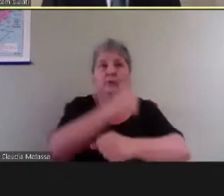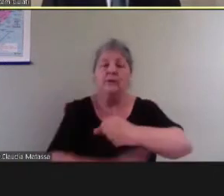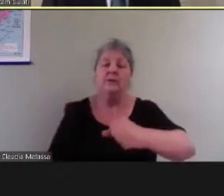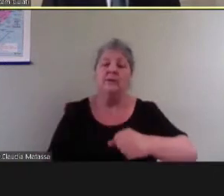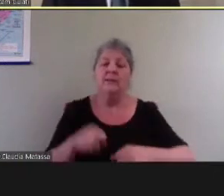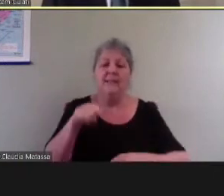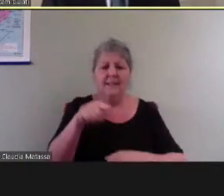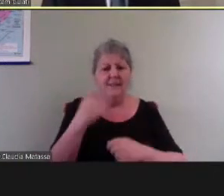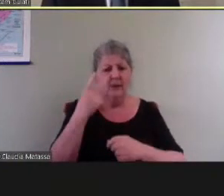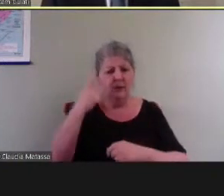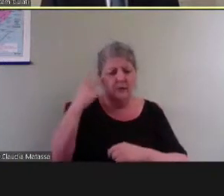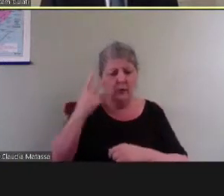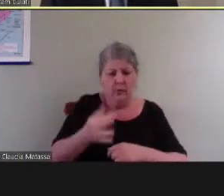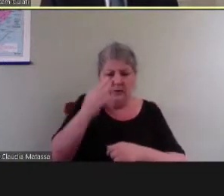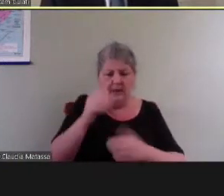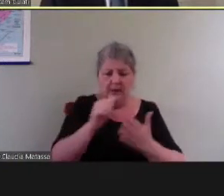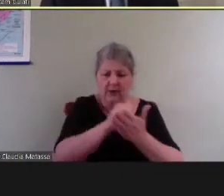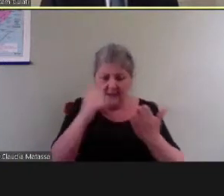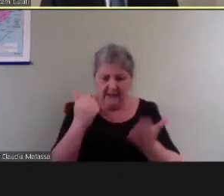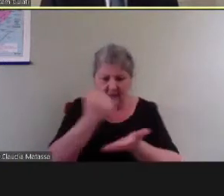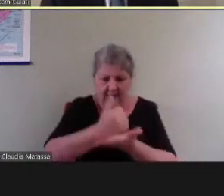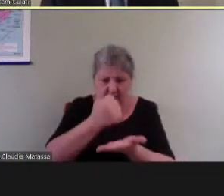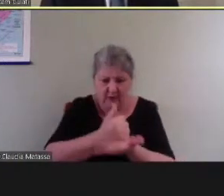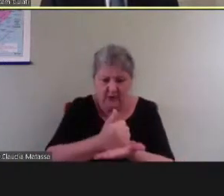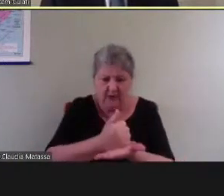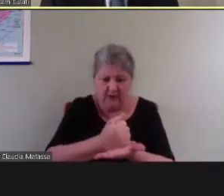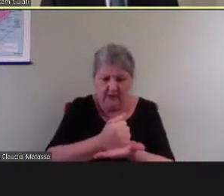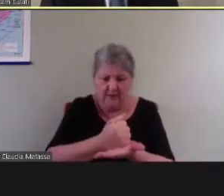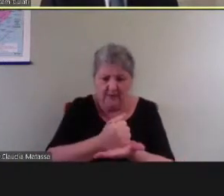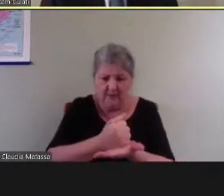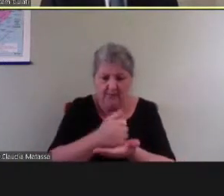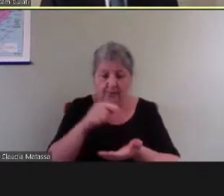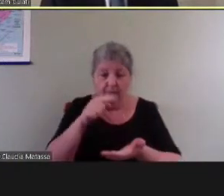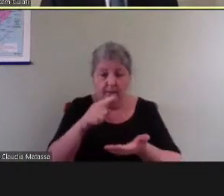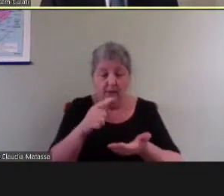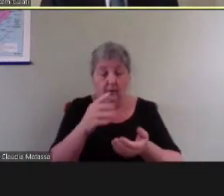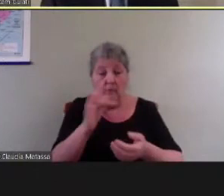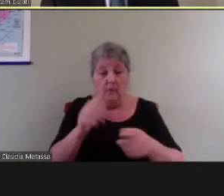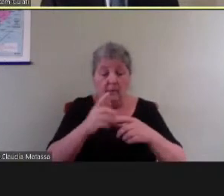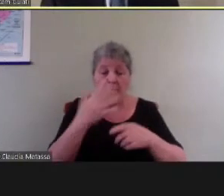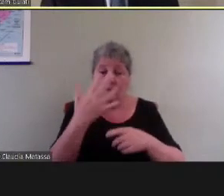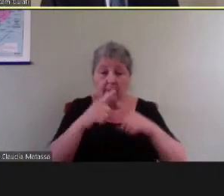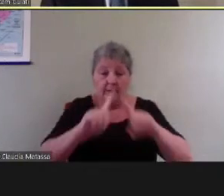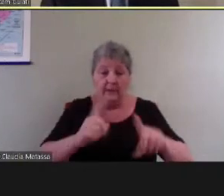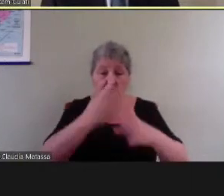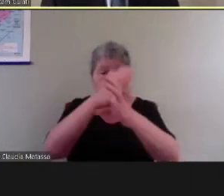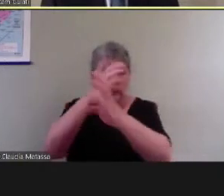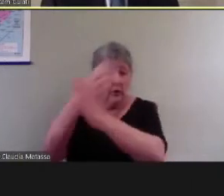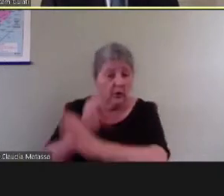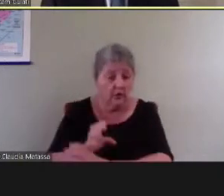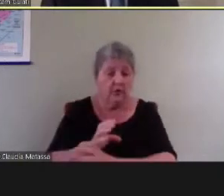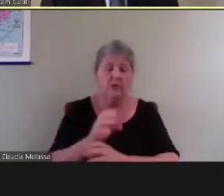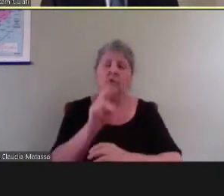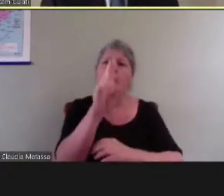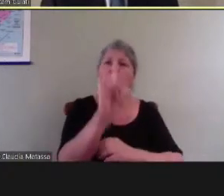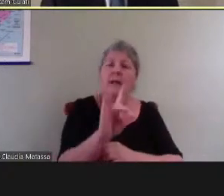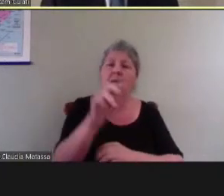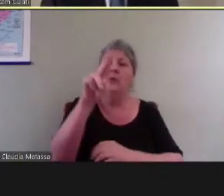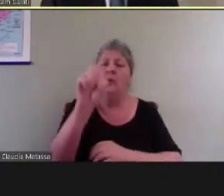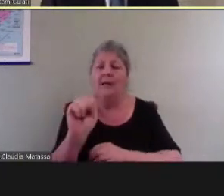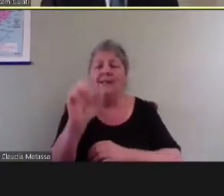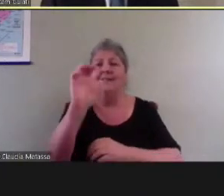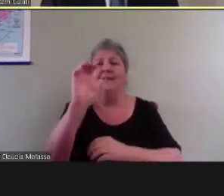In this review, we found 16 studies. These were from five countries, which were the UK, US,